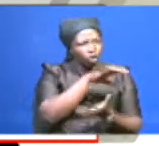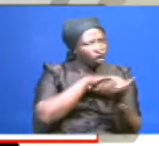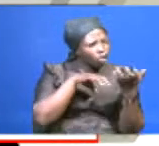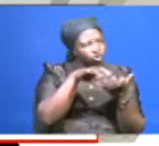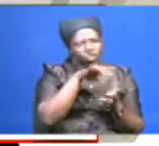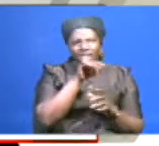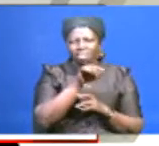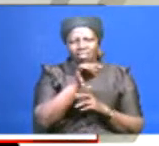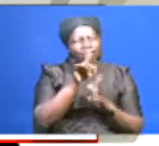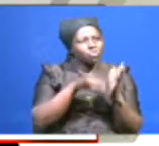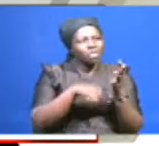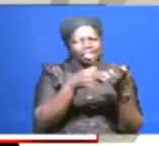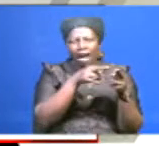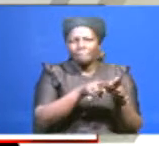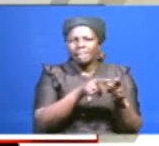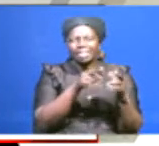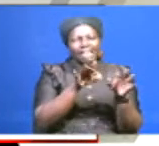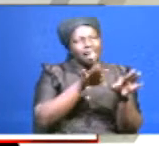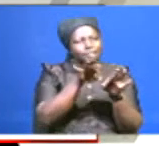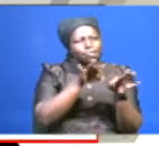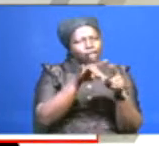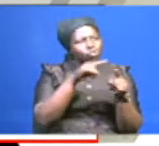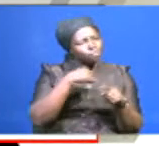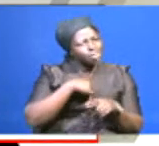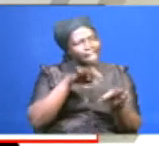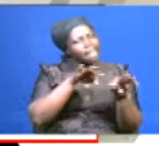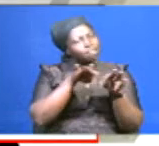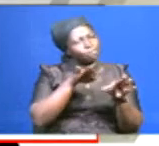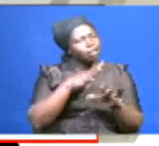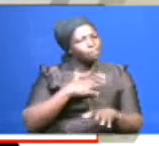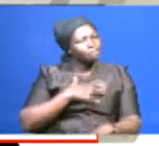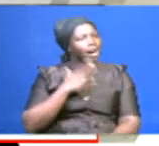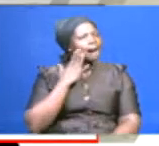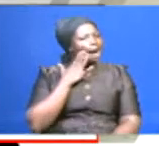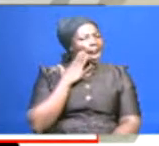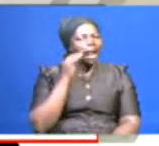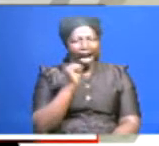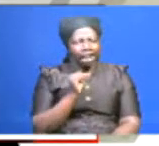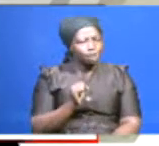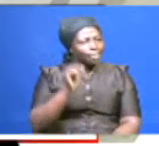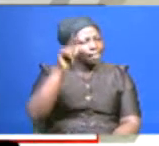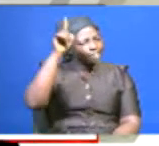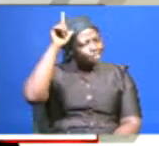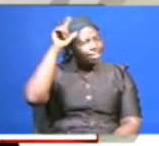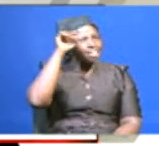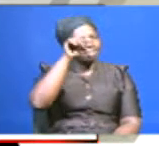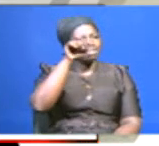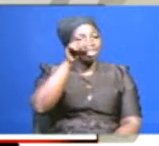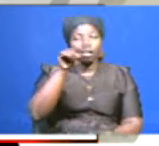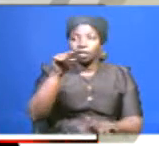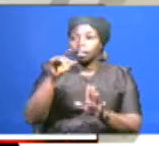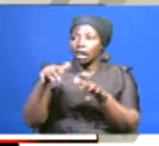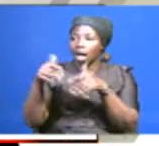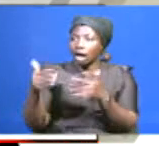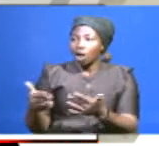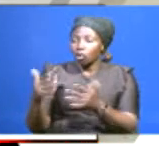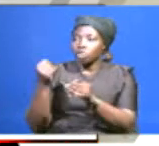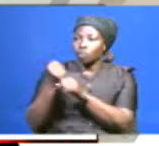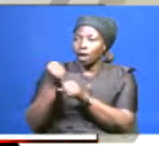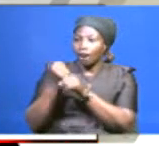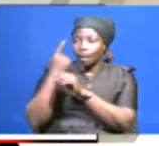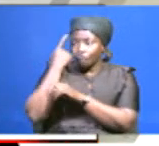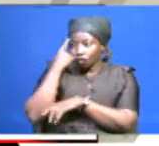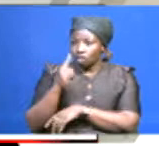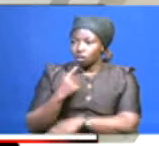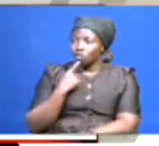is it? Explain it to me. Explain it to my grandmother in the village. Okay, this is how it works. Yeah. For the